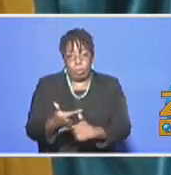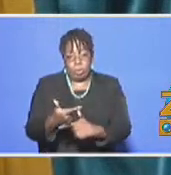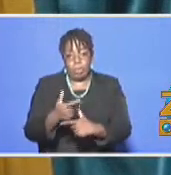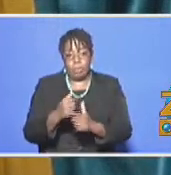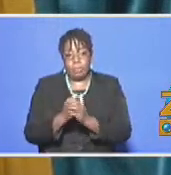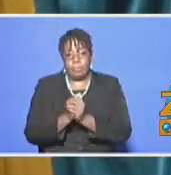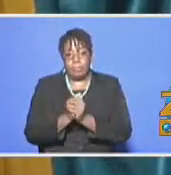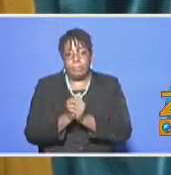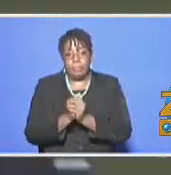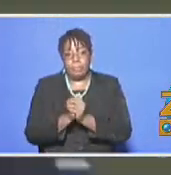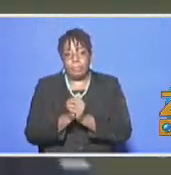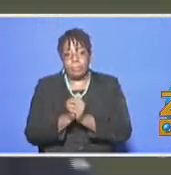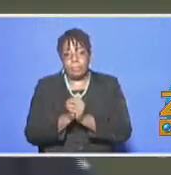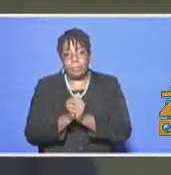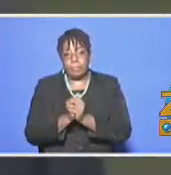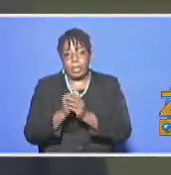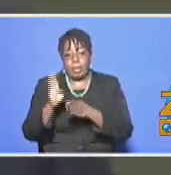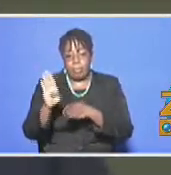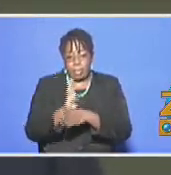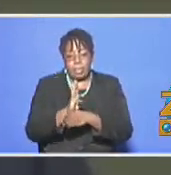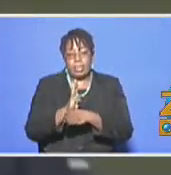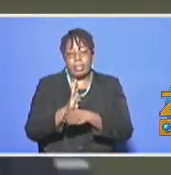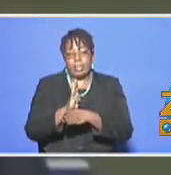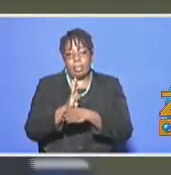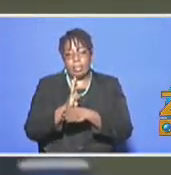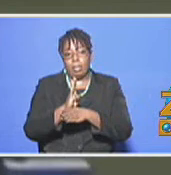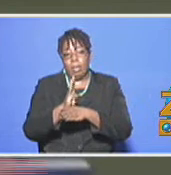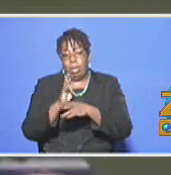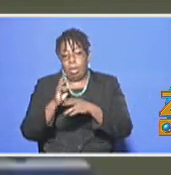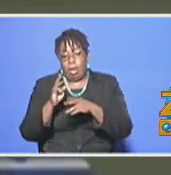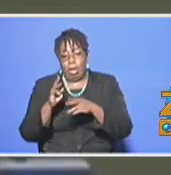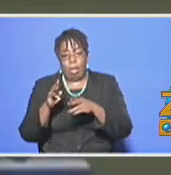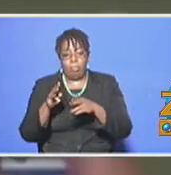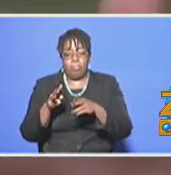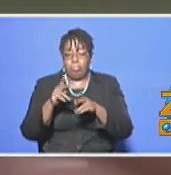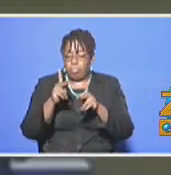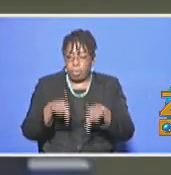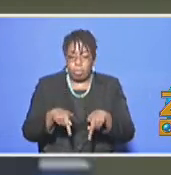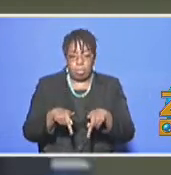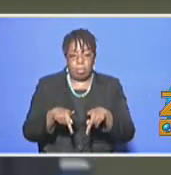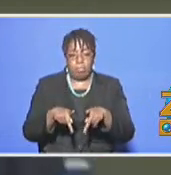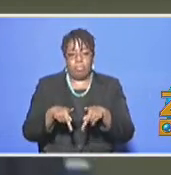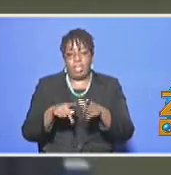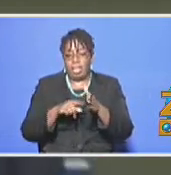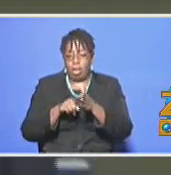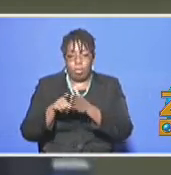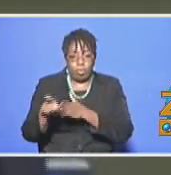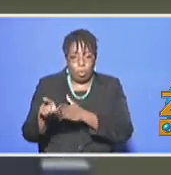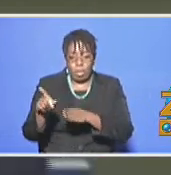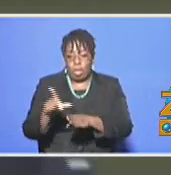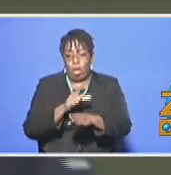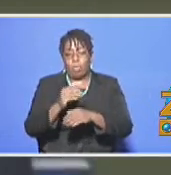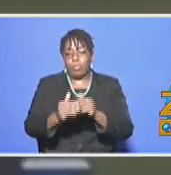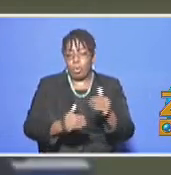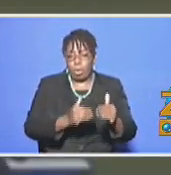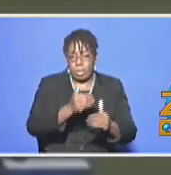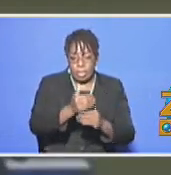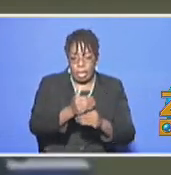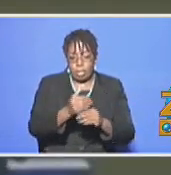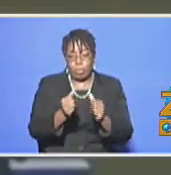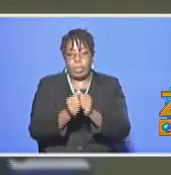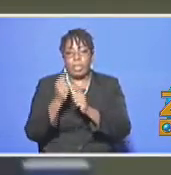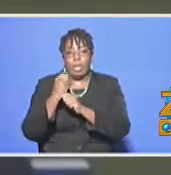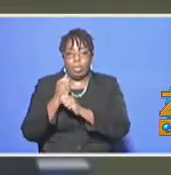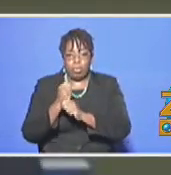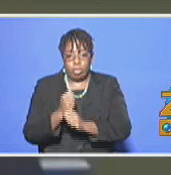IPOs. Entrepreneurs can avoid the expensive and often onerous process involved with